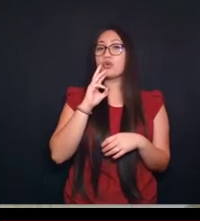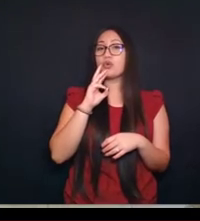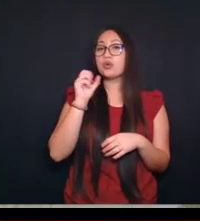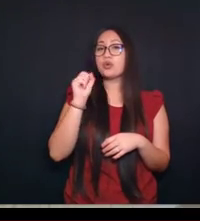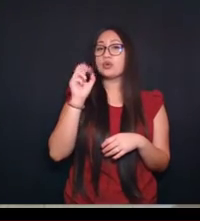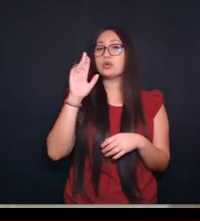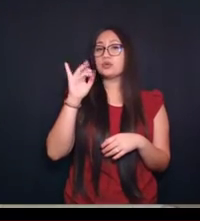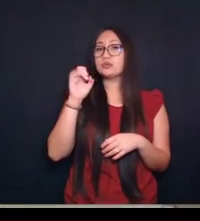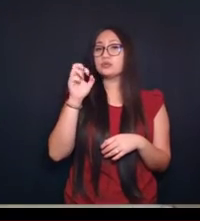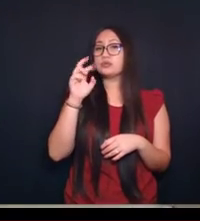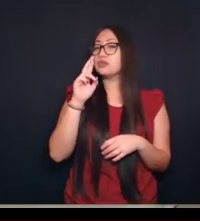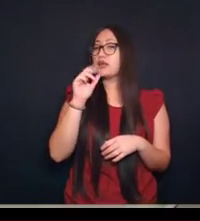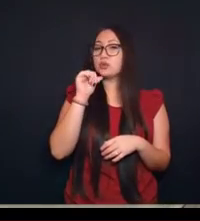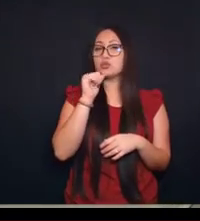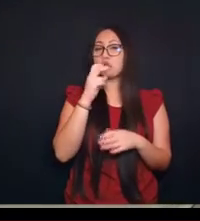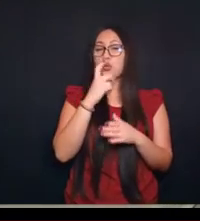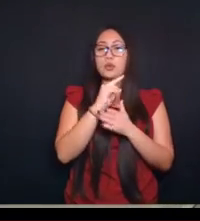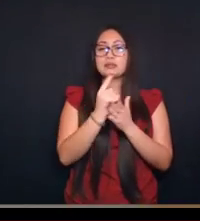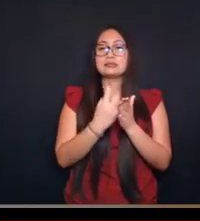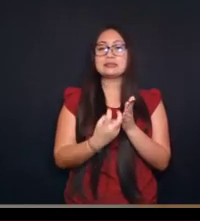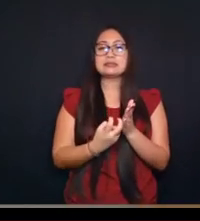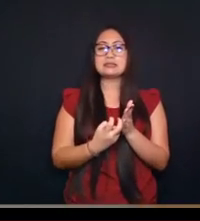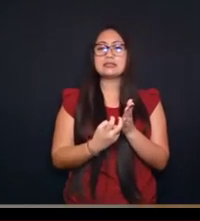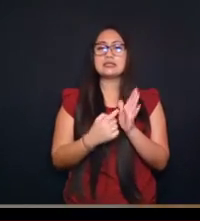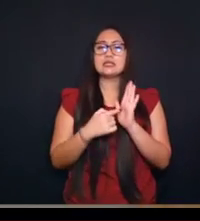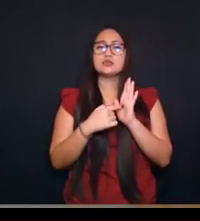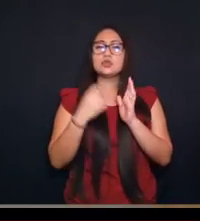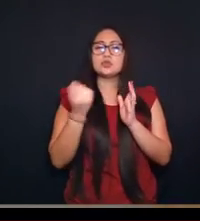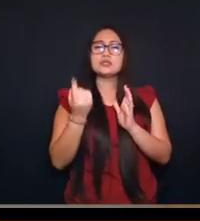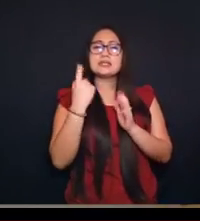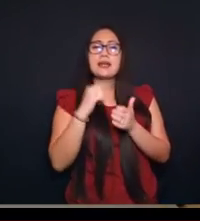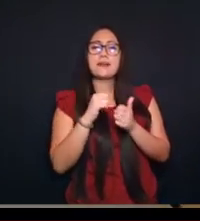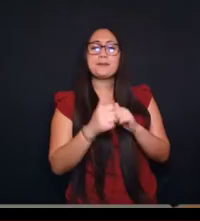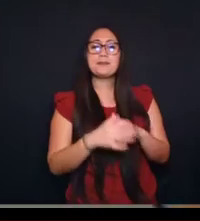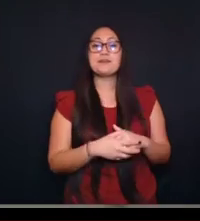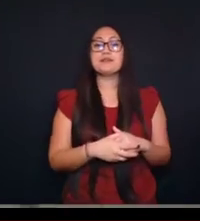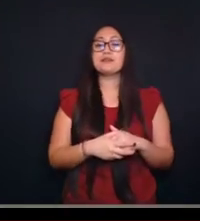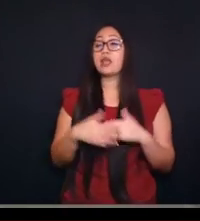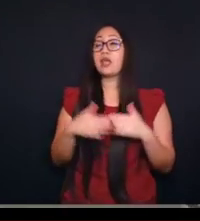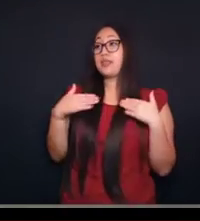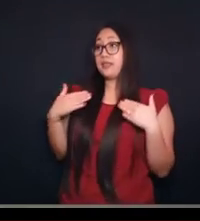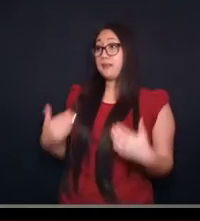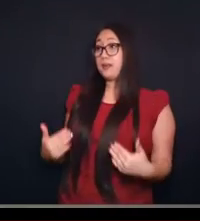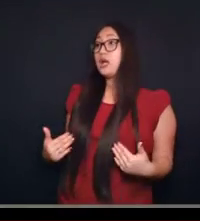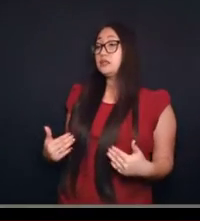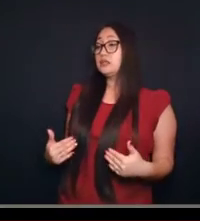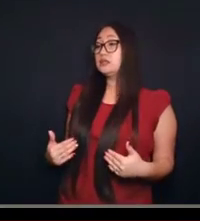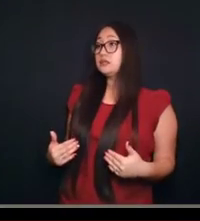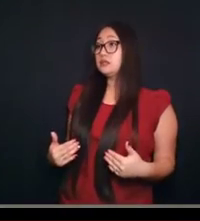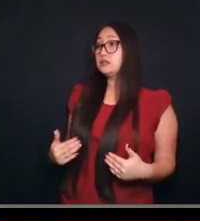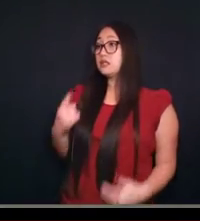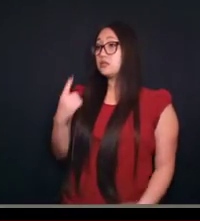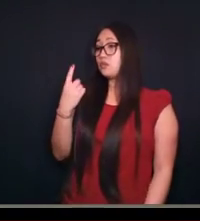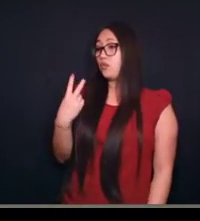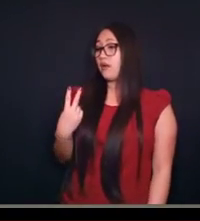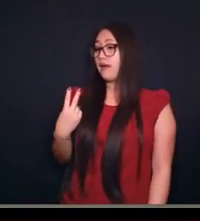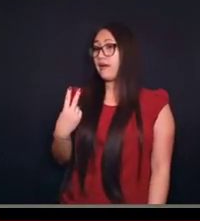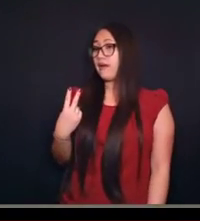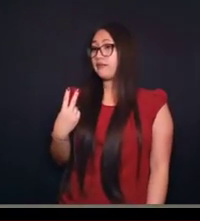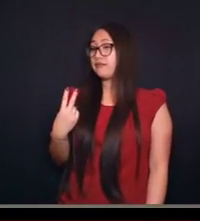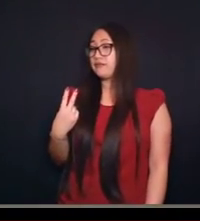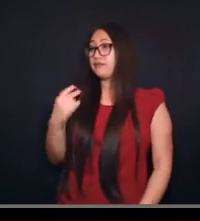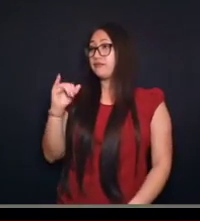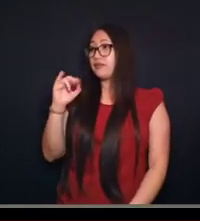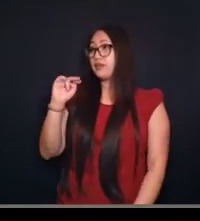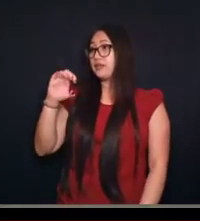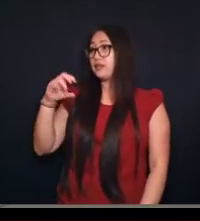help me out on that. Where did y'all find your information? Their body is only 1/2 inch long, and it's covered with scales